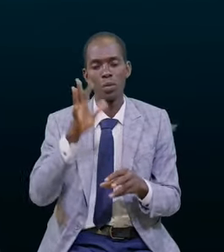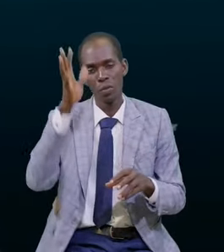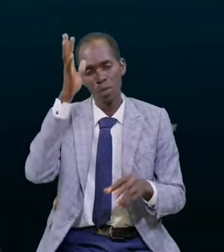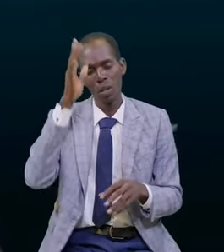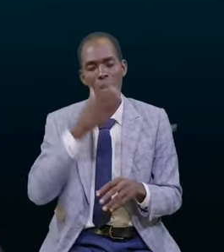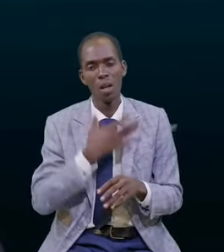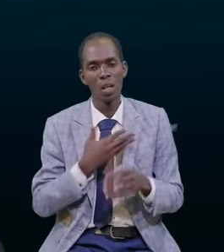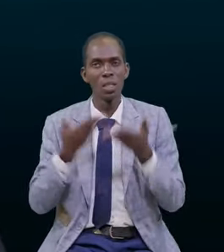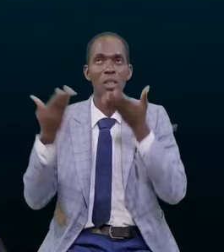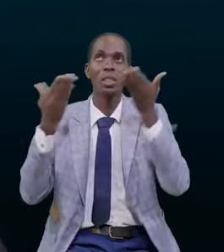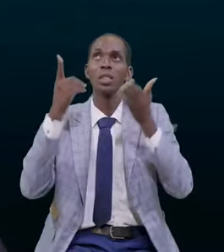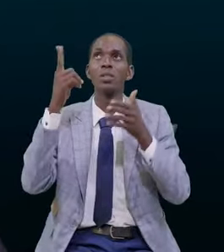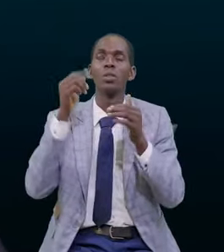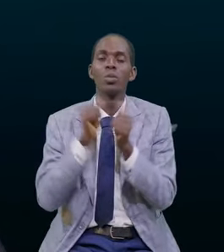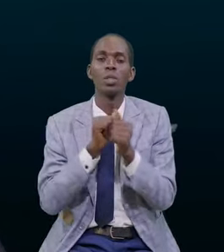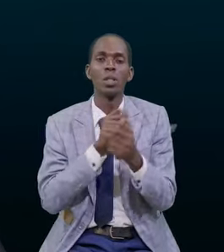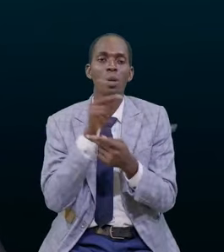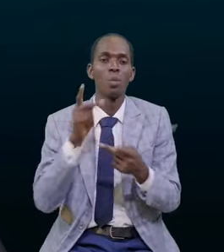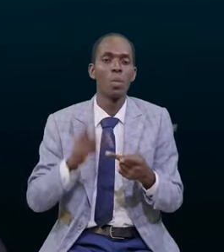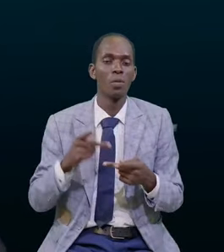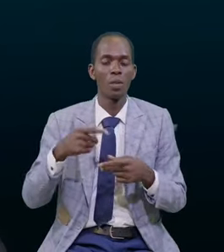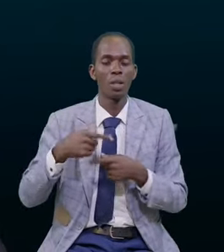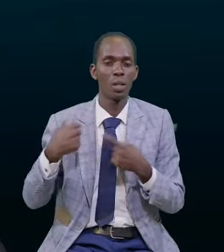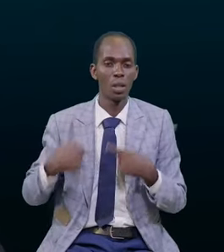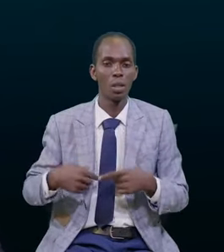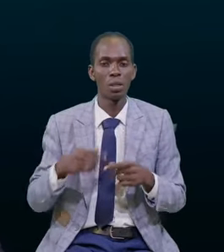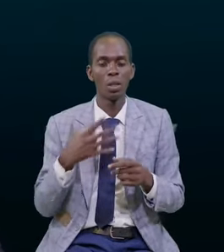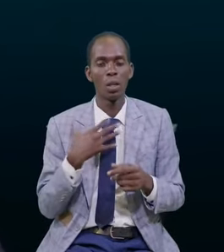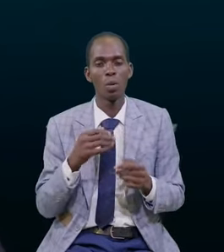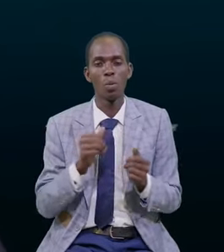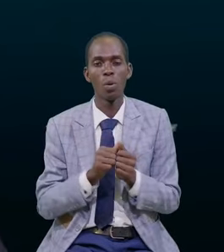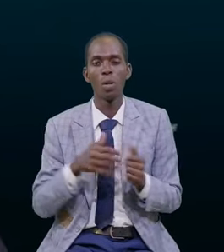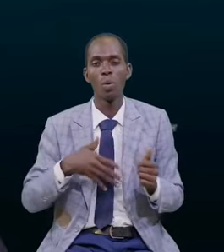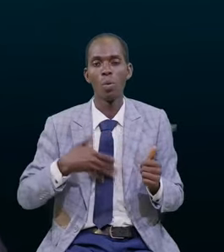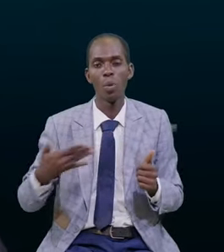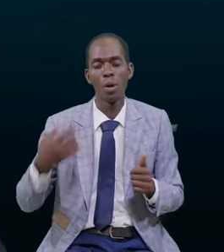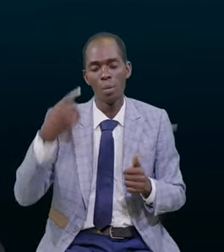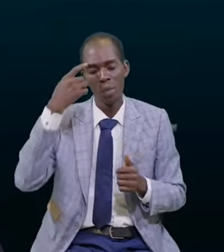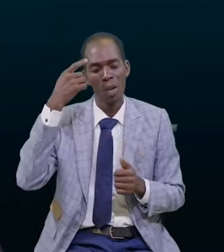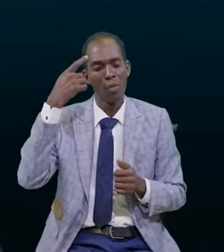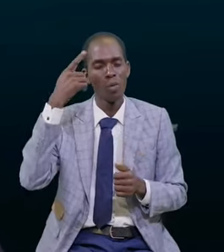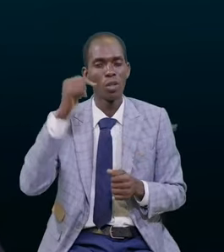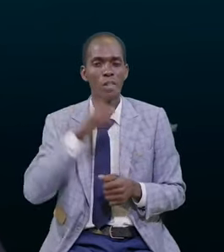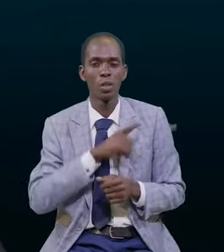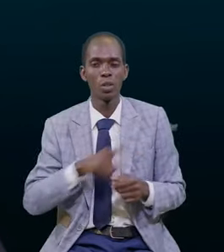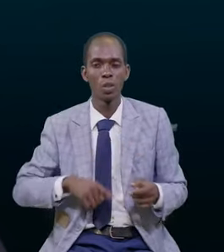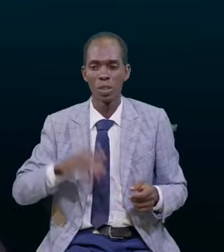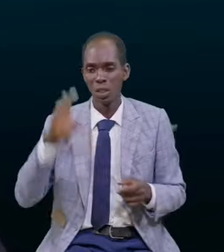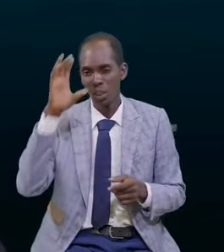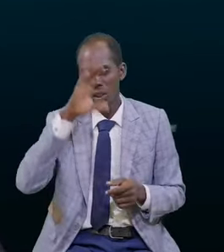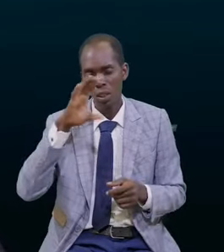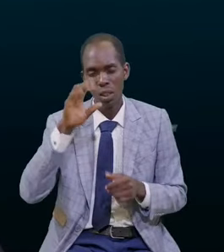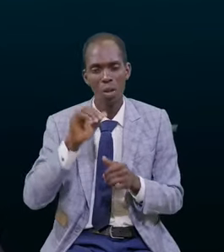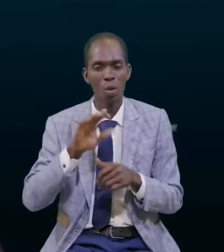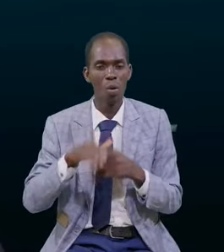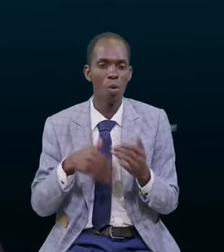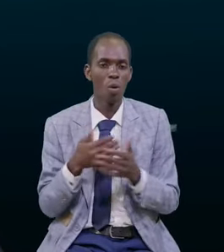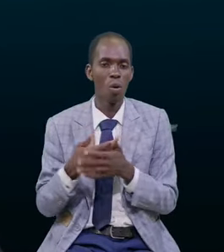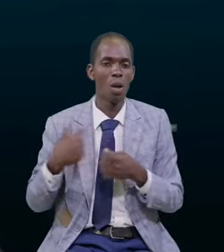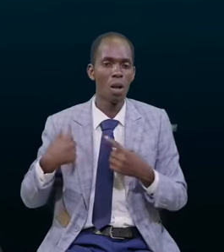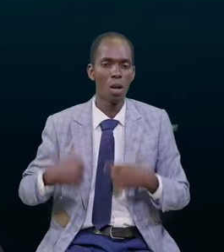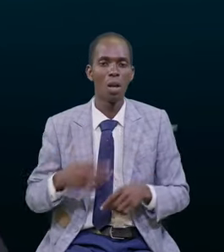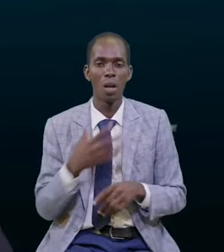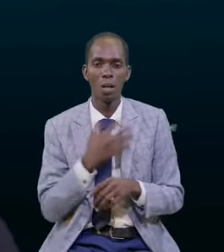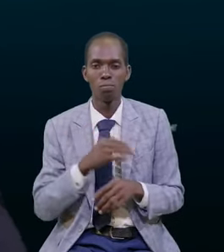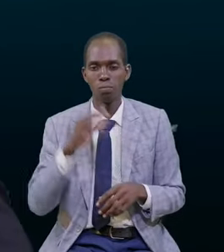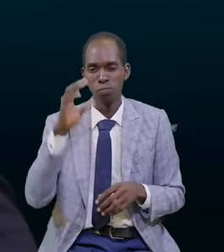willing mind for the Lord searcheth all hearts and understandeth all the imaginations of